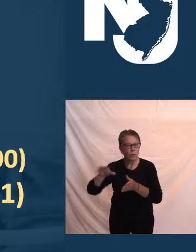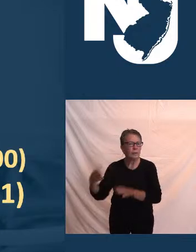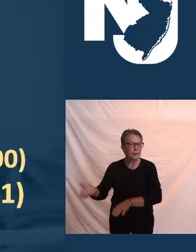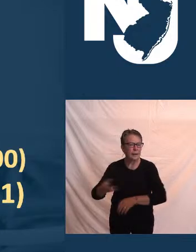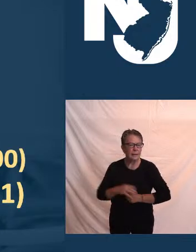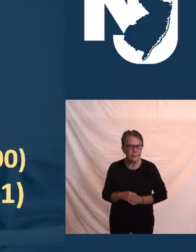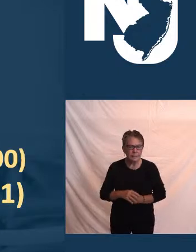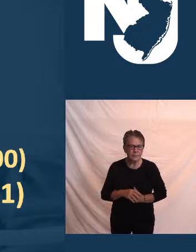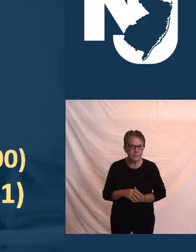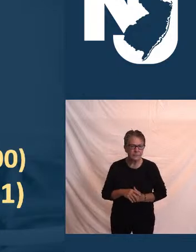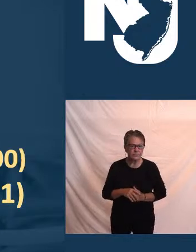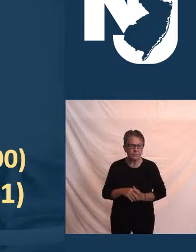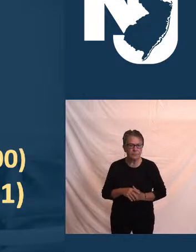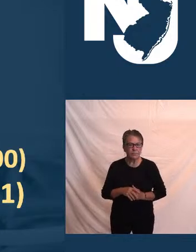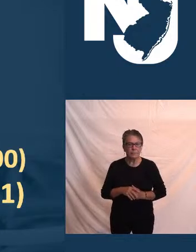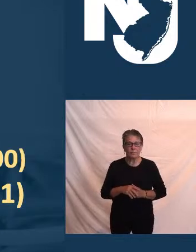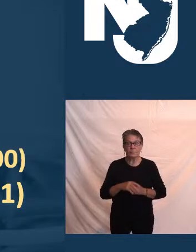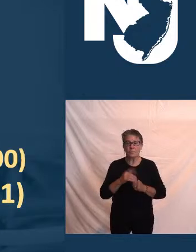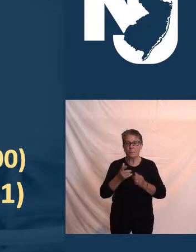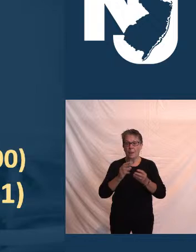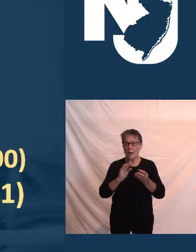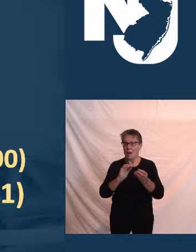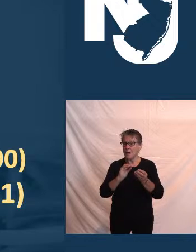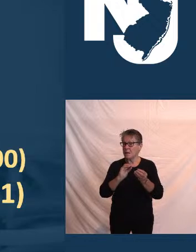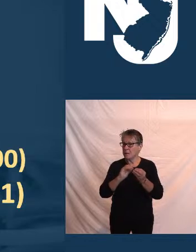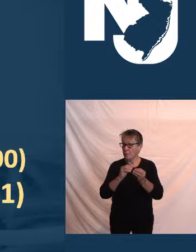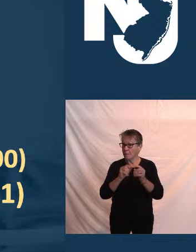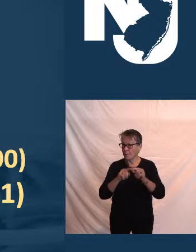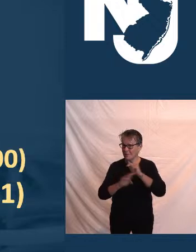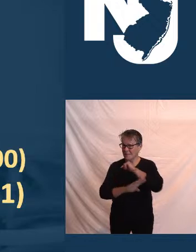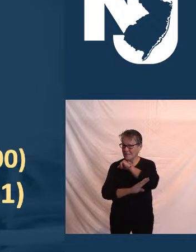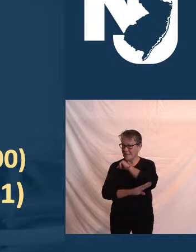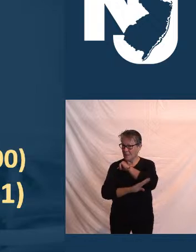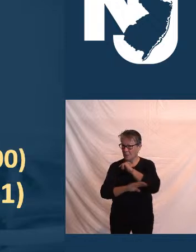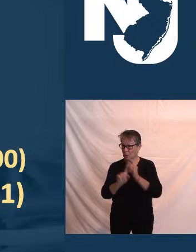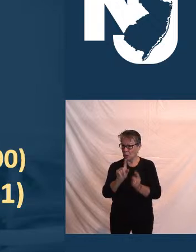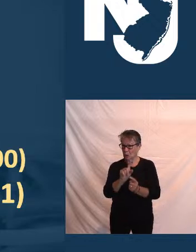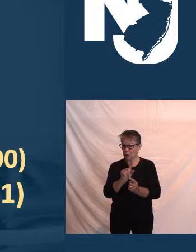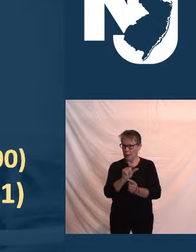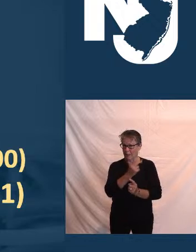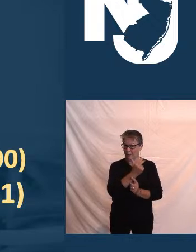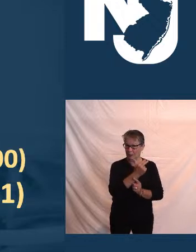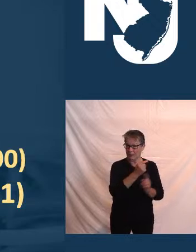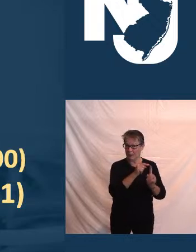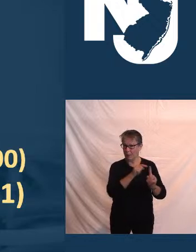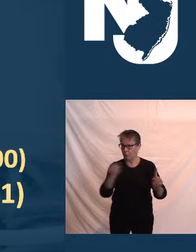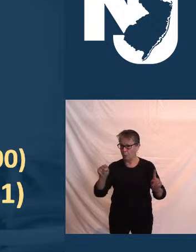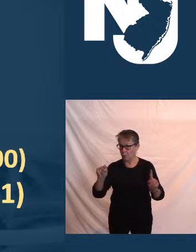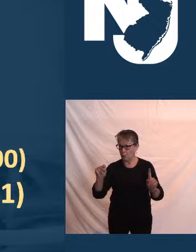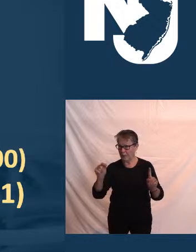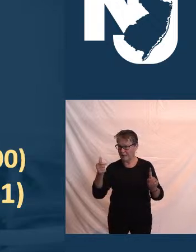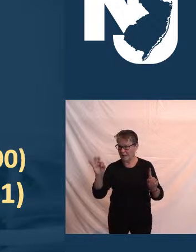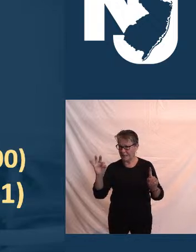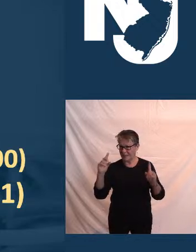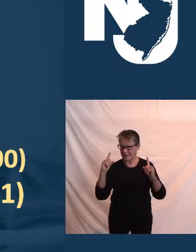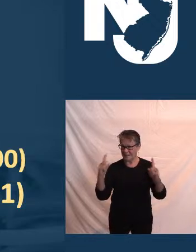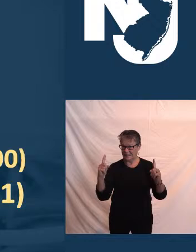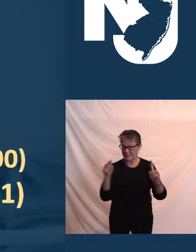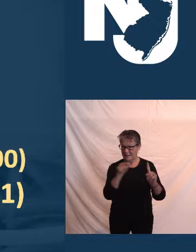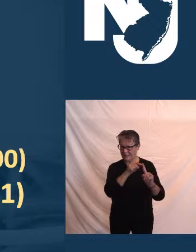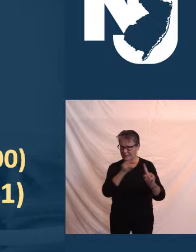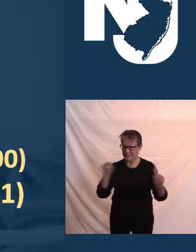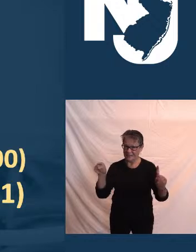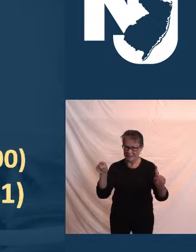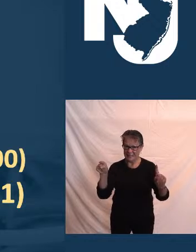These numbers correlate with the last big round of new cases and new hospitalizations. While we would anticipate that the number of